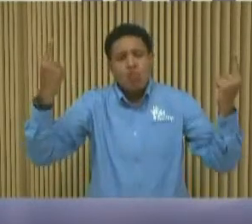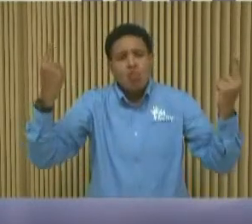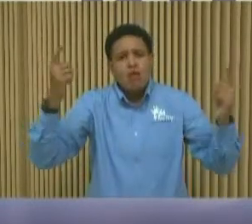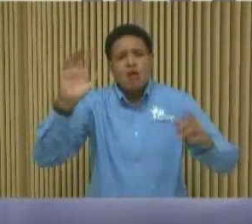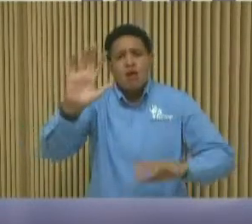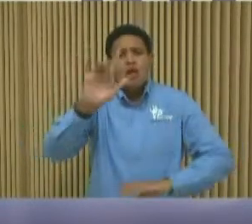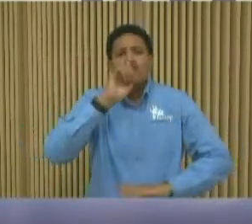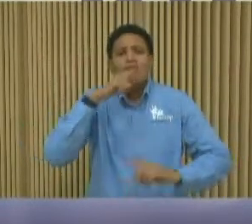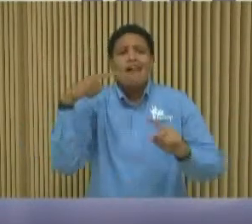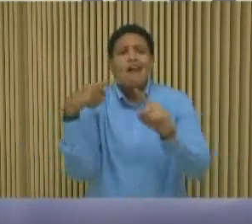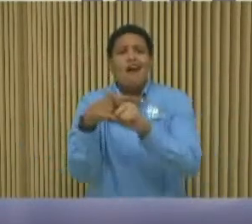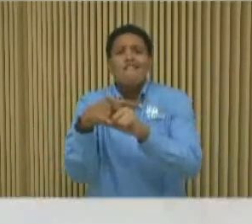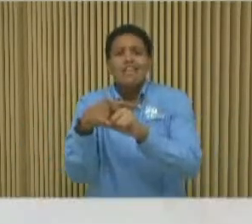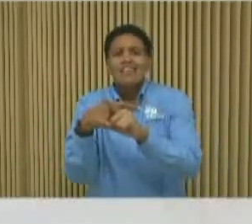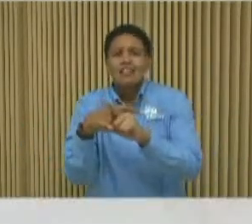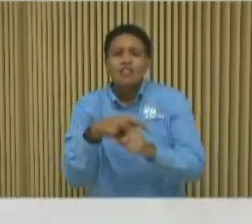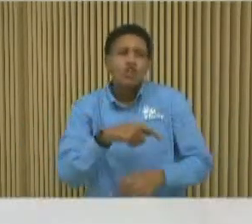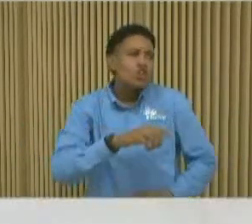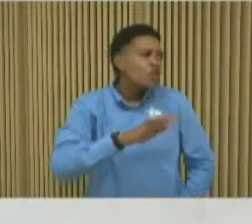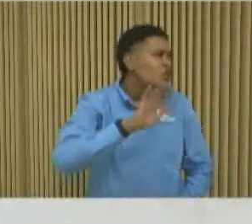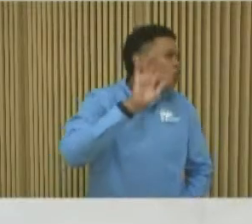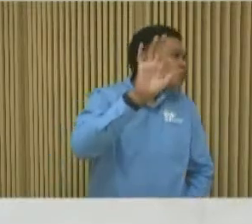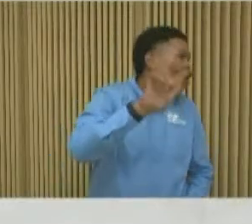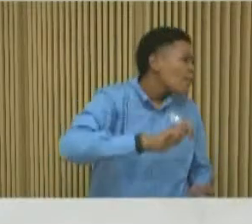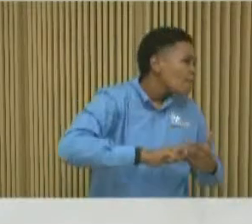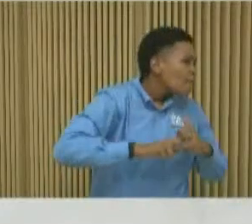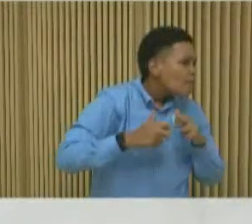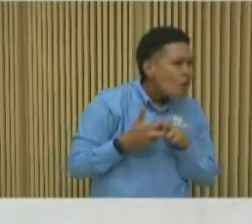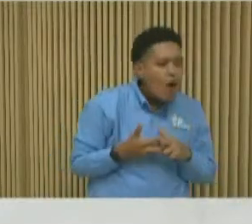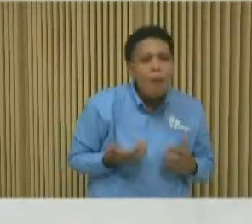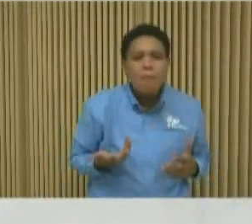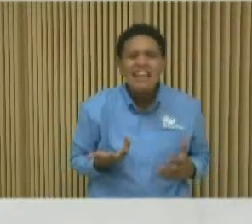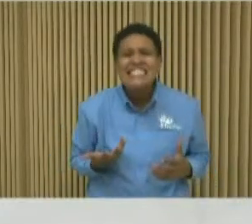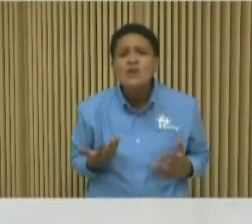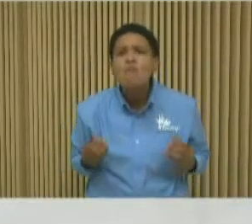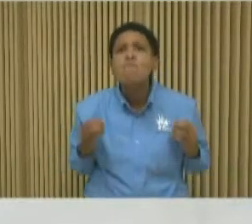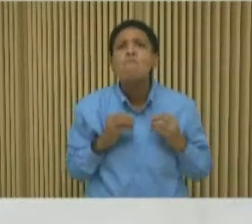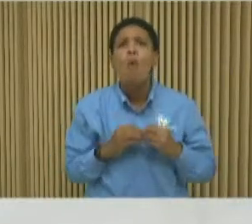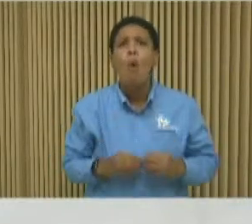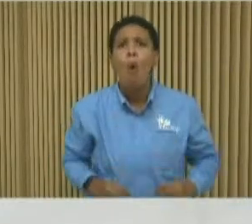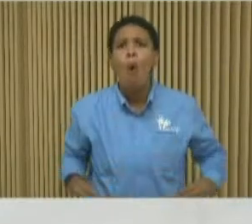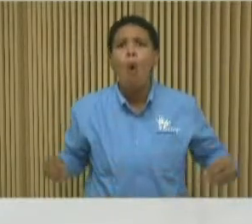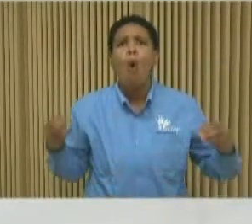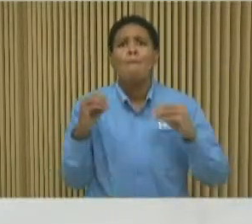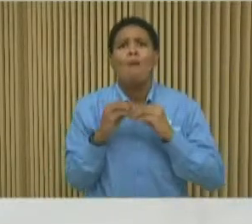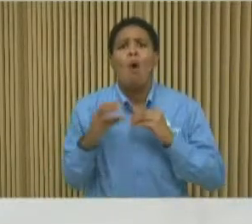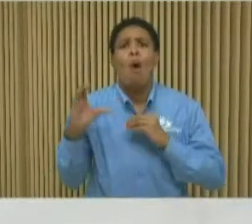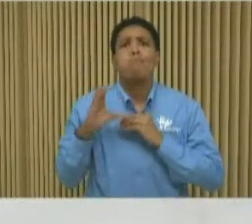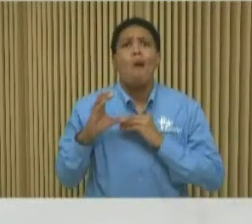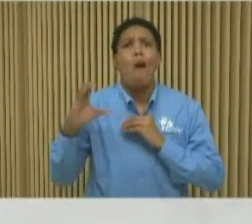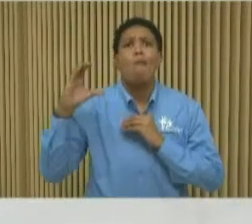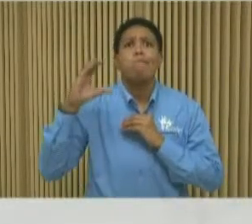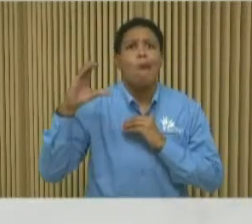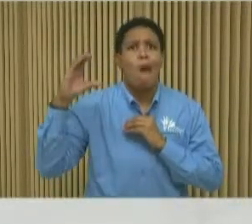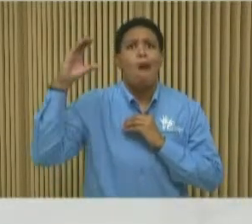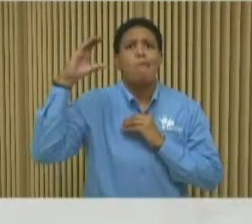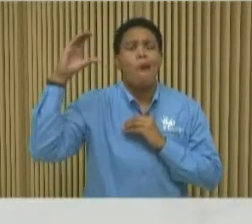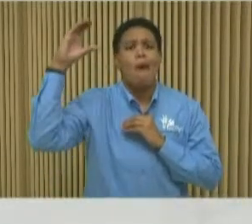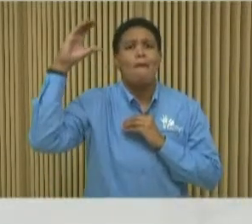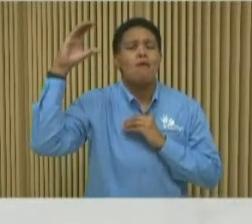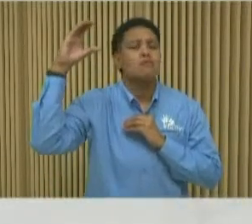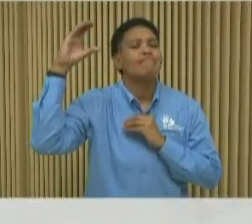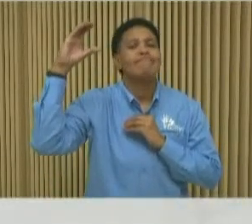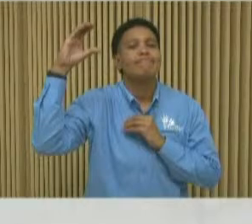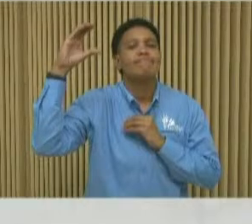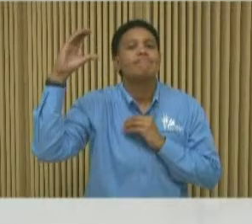your conflicts, your problems get greater, try to find a method to